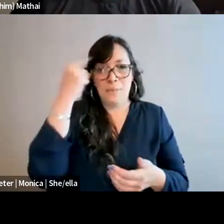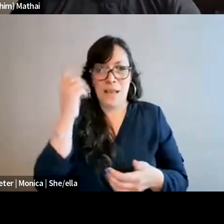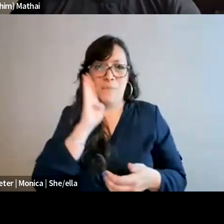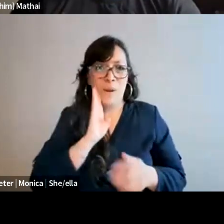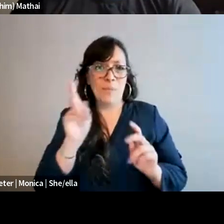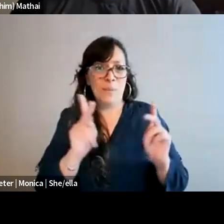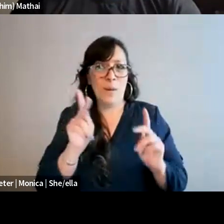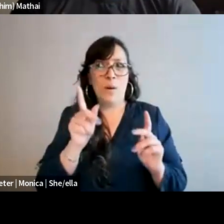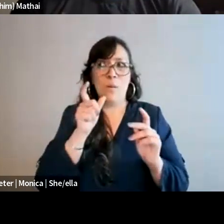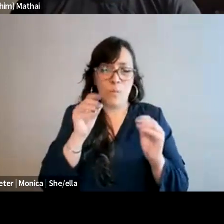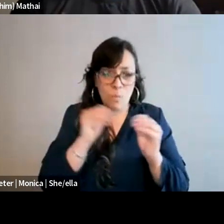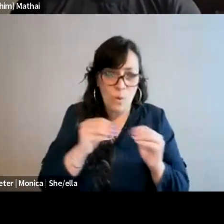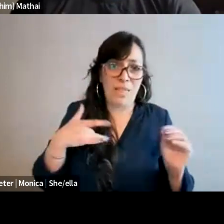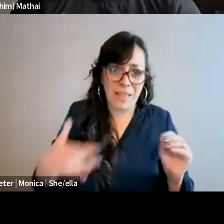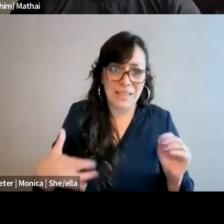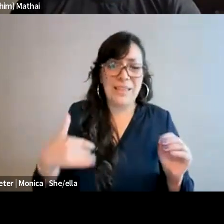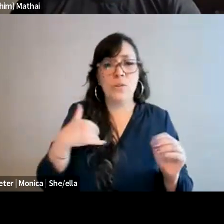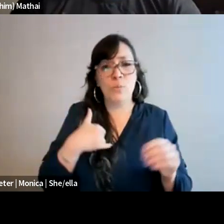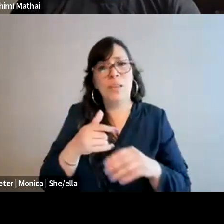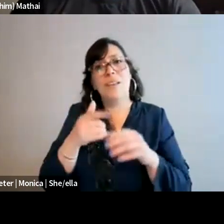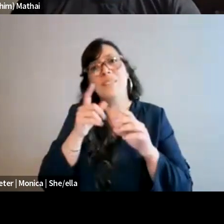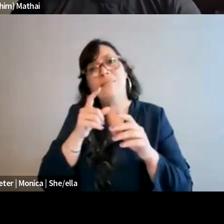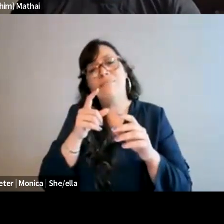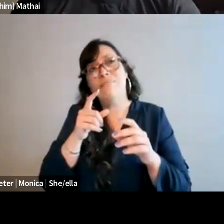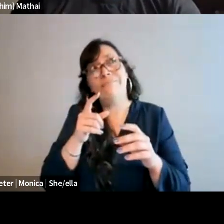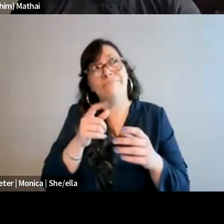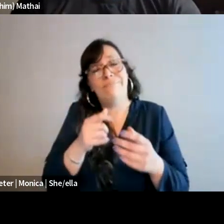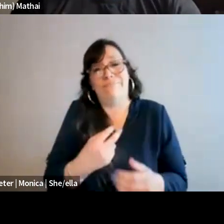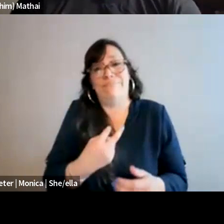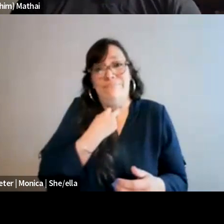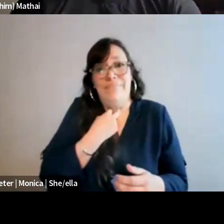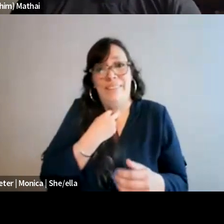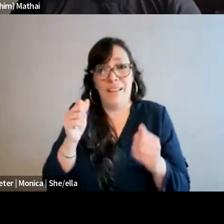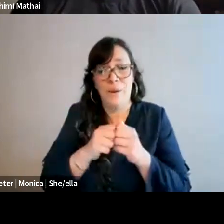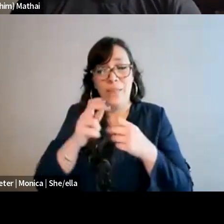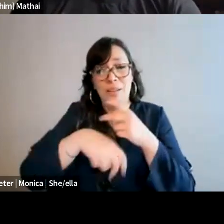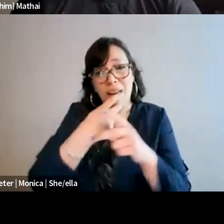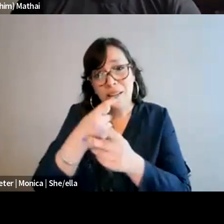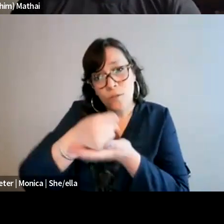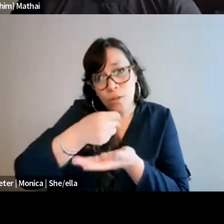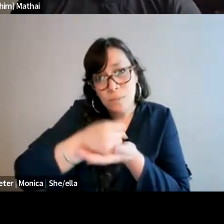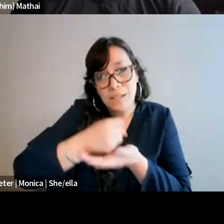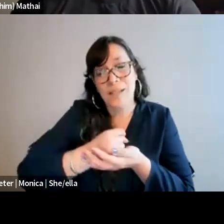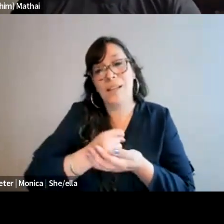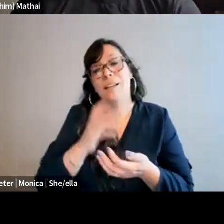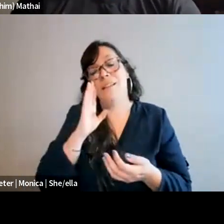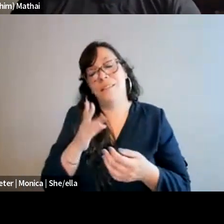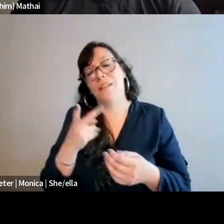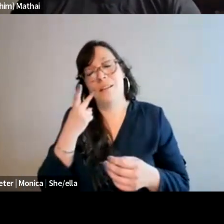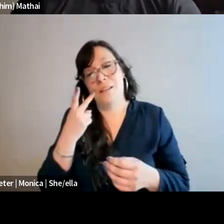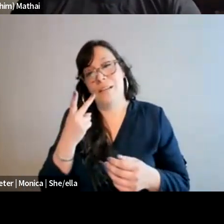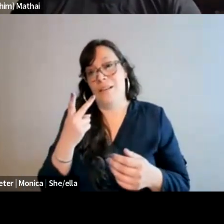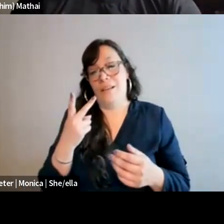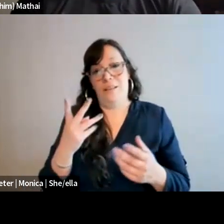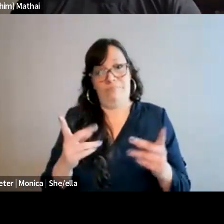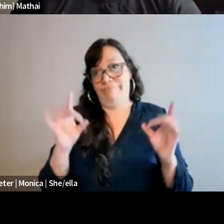to be subjected to orders of force, and under those orders are more likely to see harsher terms on those orders and harsher measures